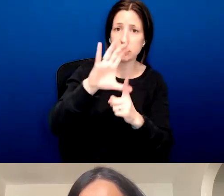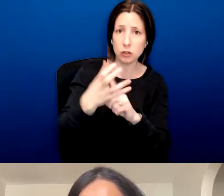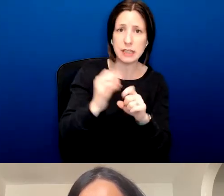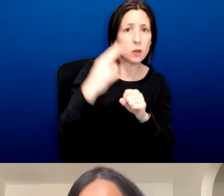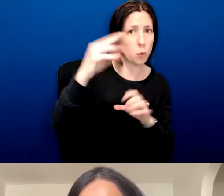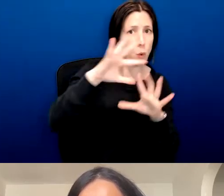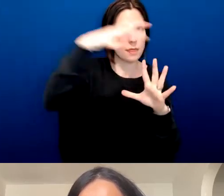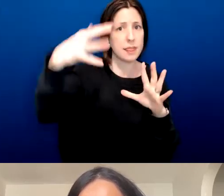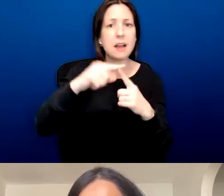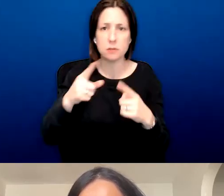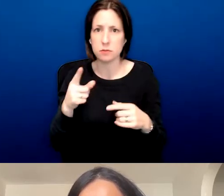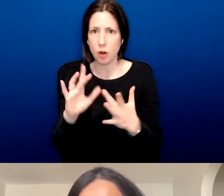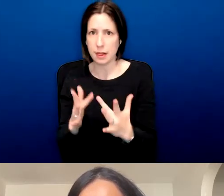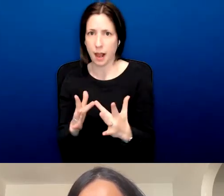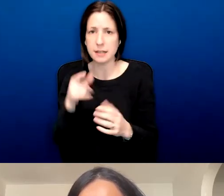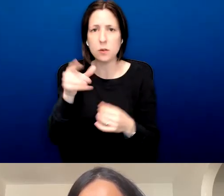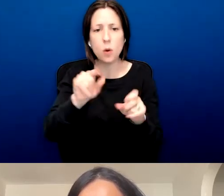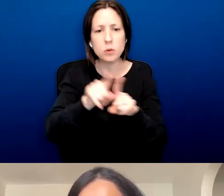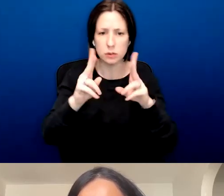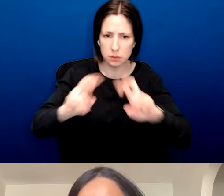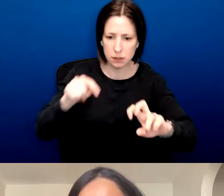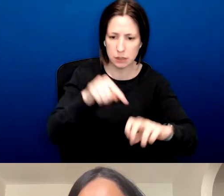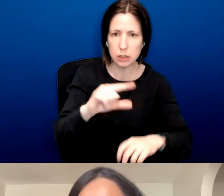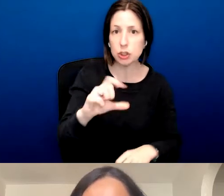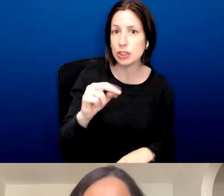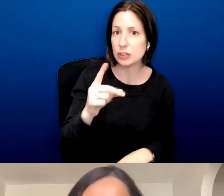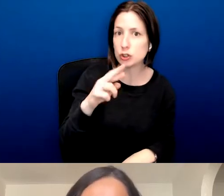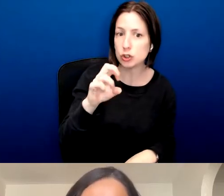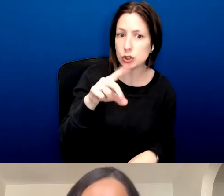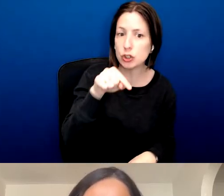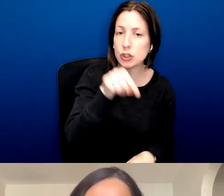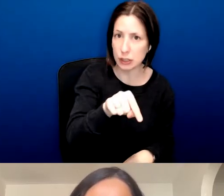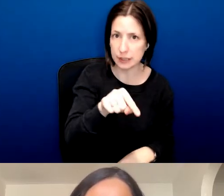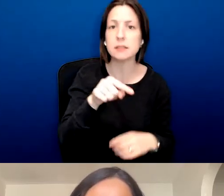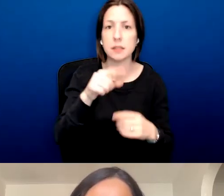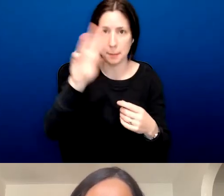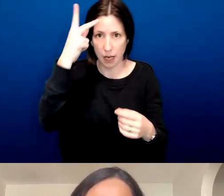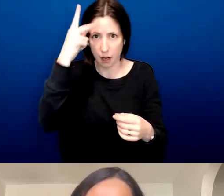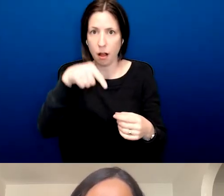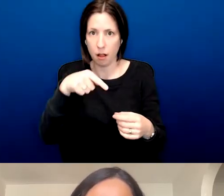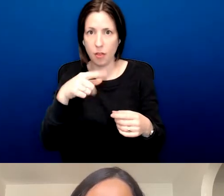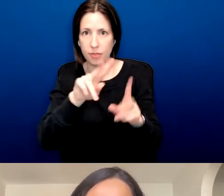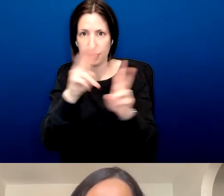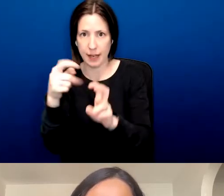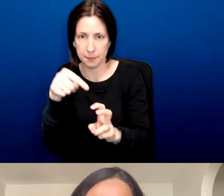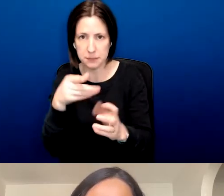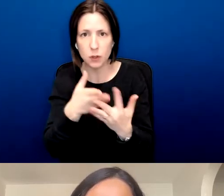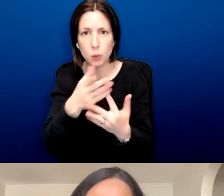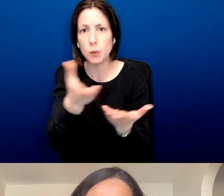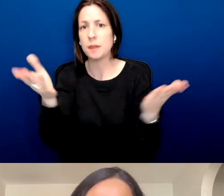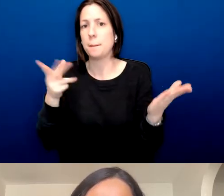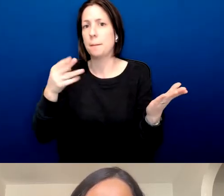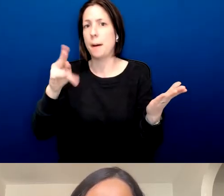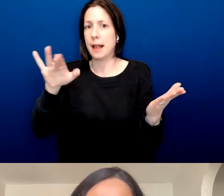an examination of gendered political subjectivities that emerge through digital publics. I want to be clear that when I say gendered, I